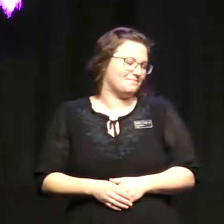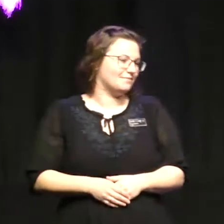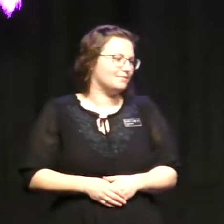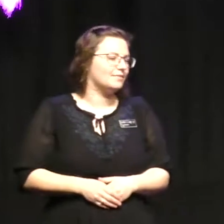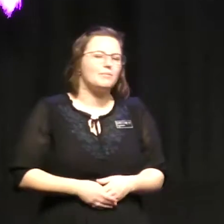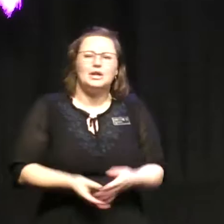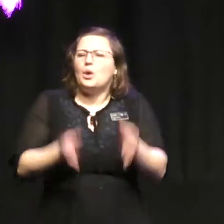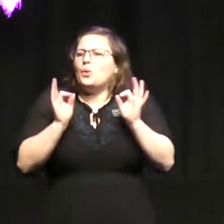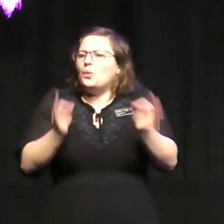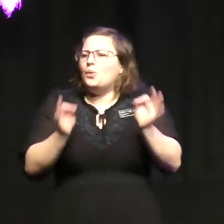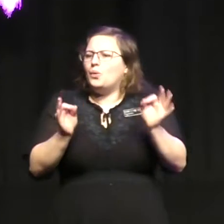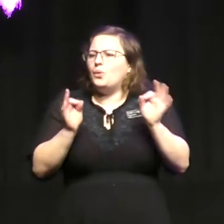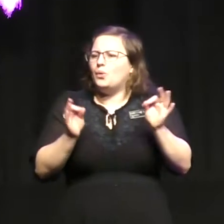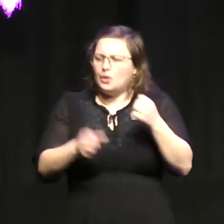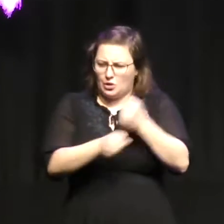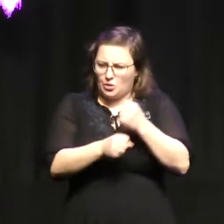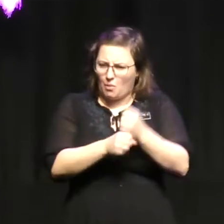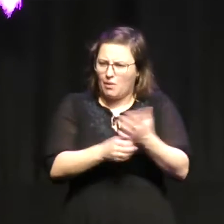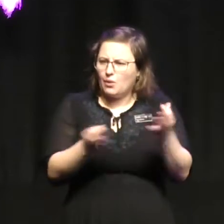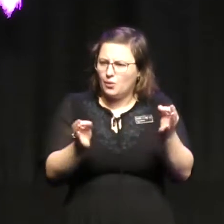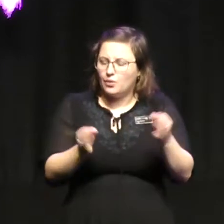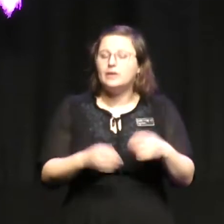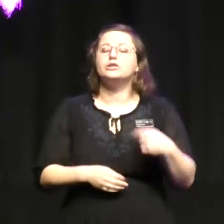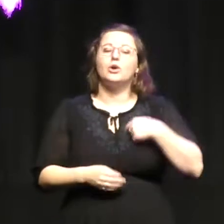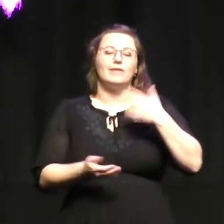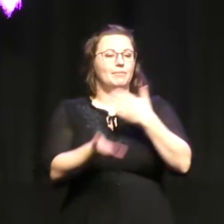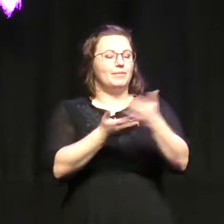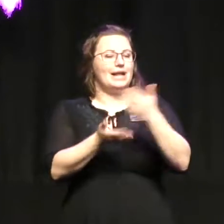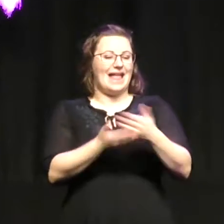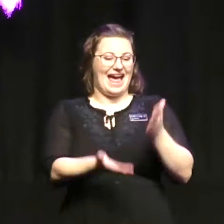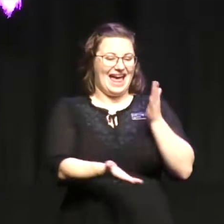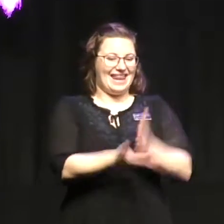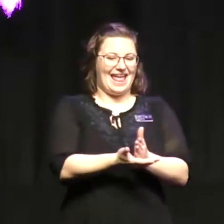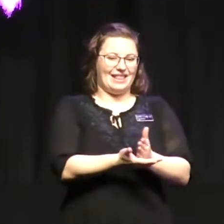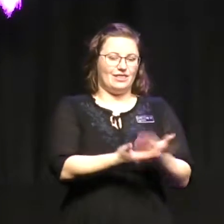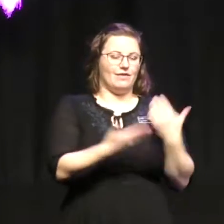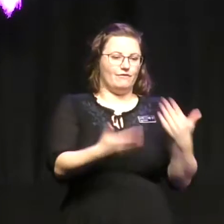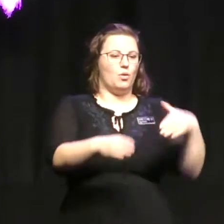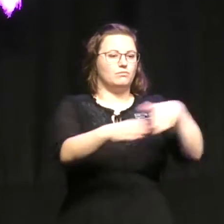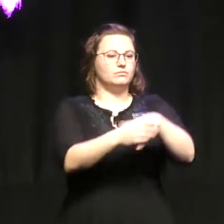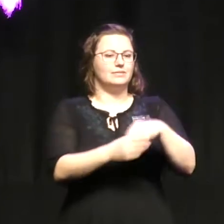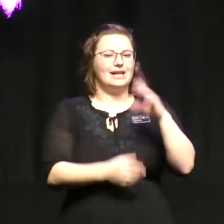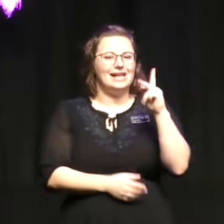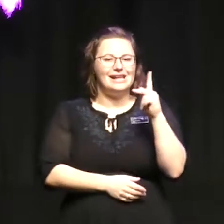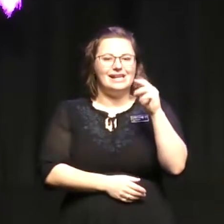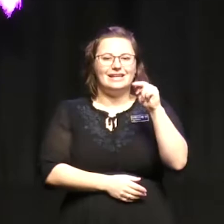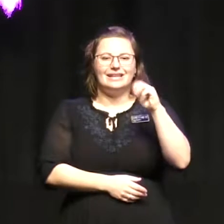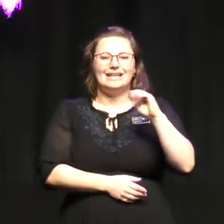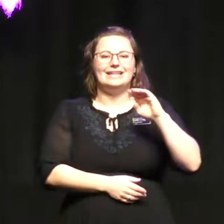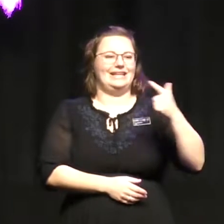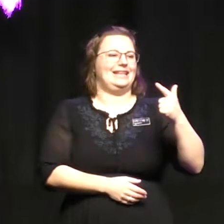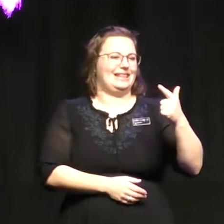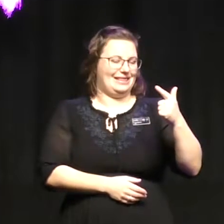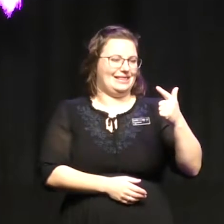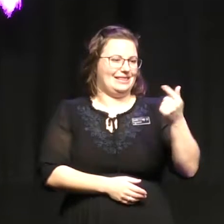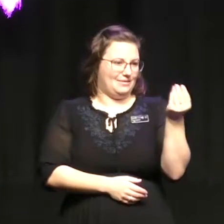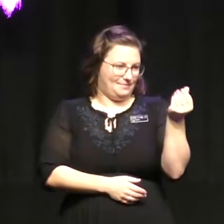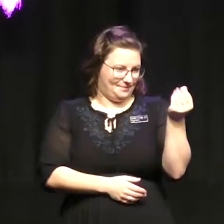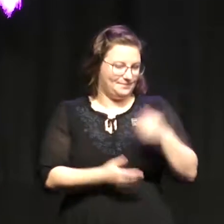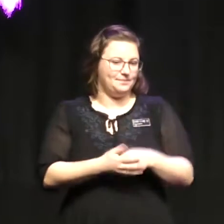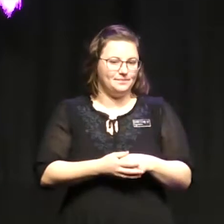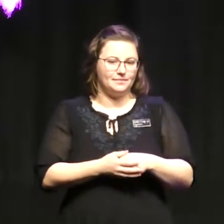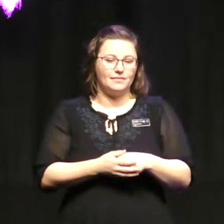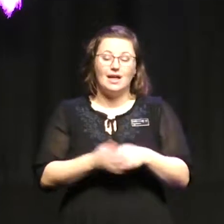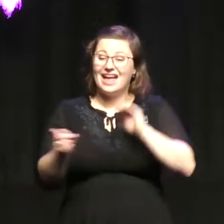How do we do that? So let me talk about right to access to credit. For the women,